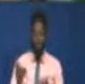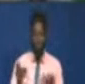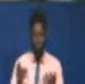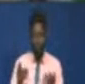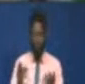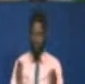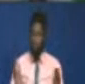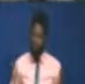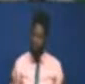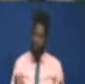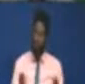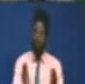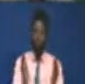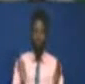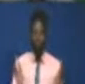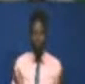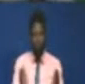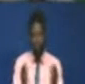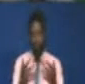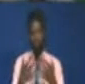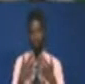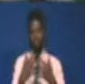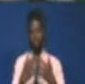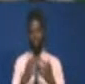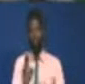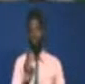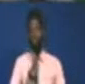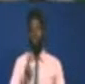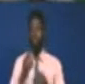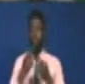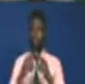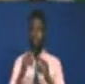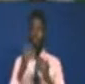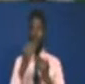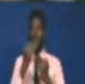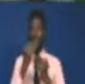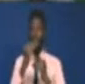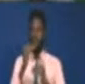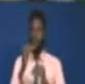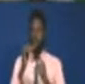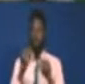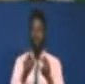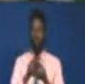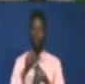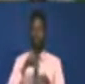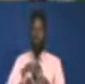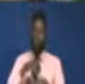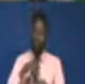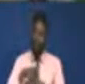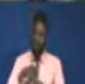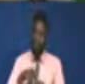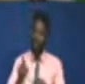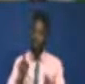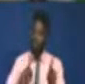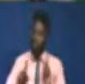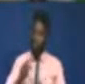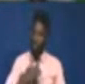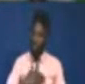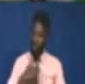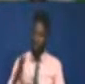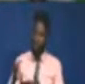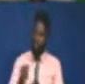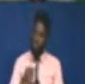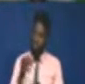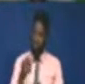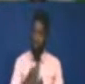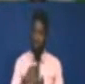encourage mechanization to be done, but to a certain level. At the same time, employ our people. And I'll tell you, I come